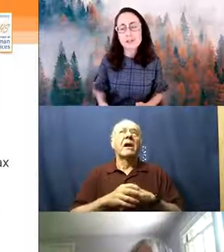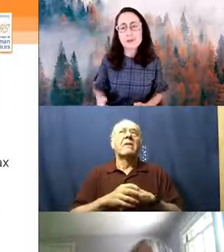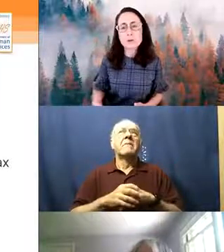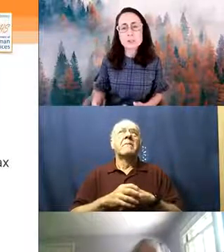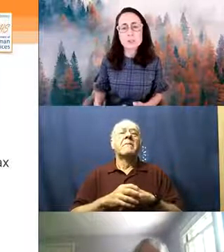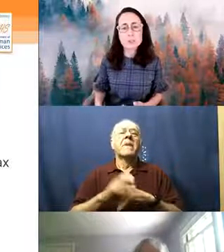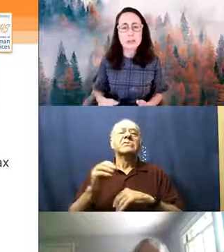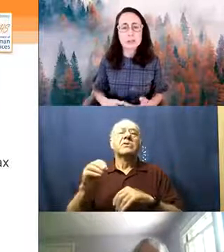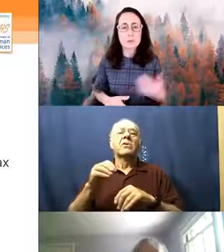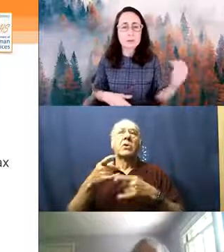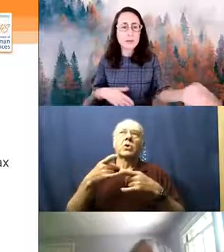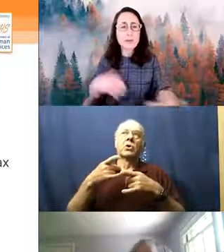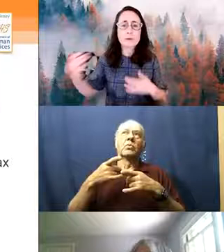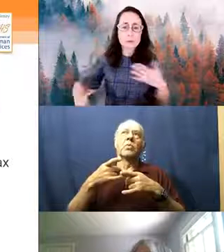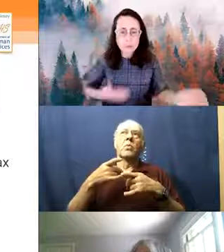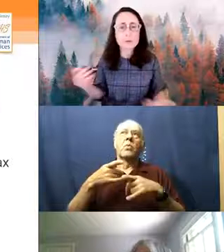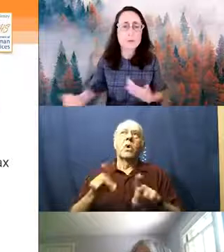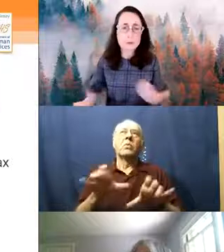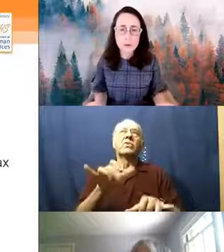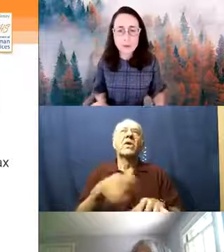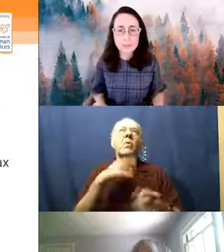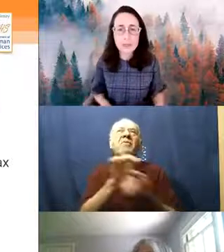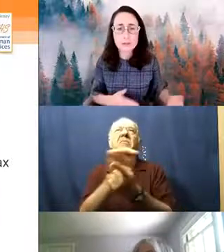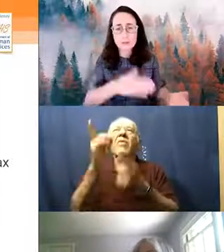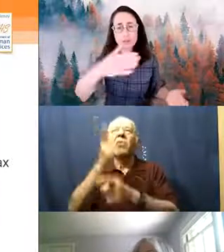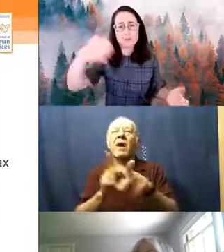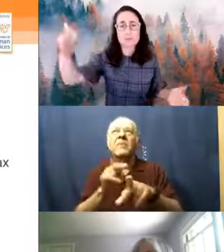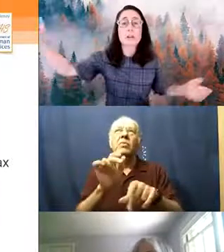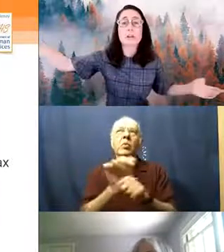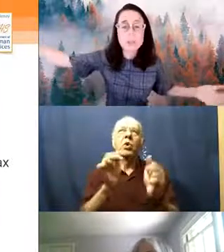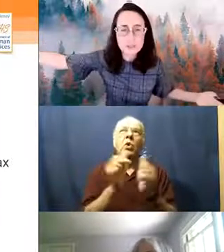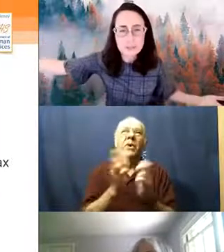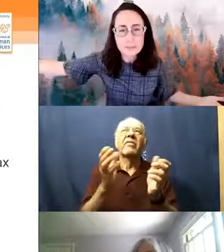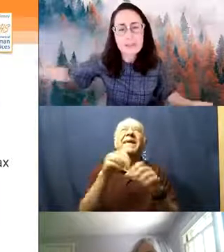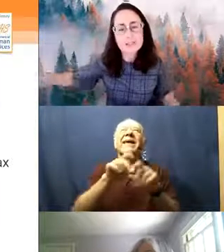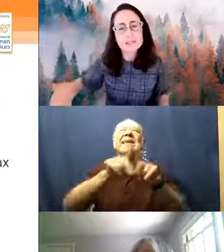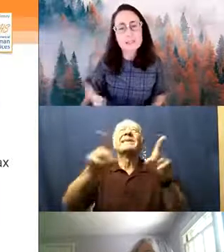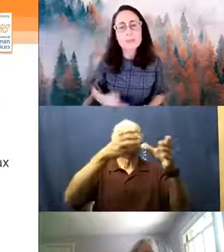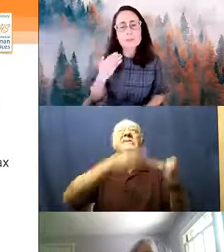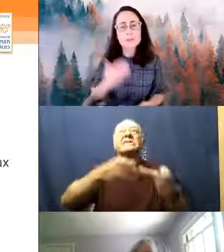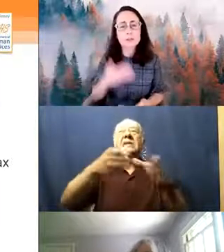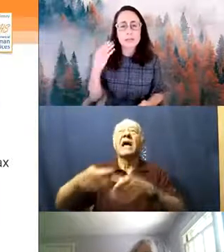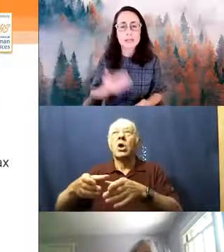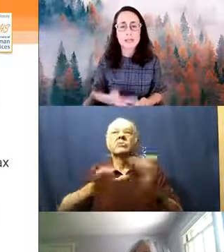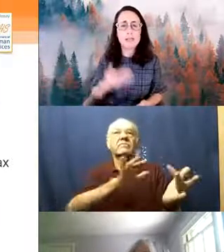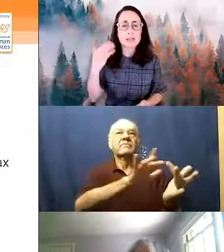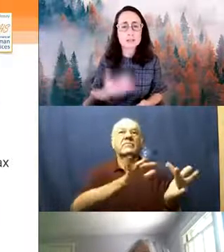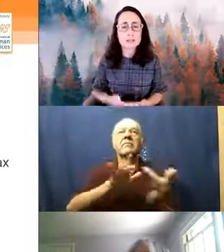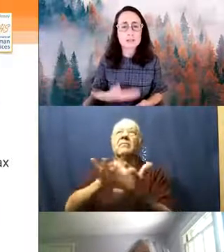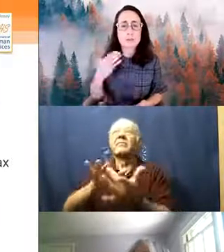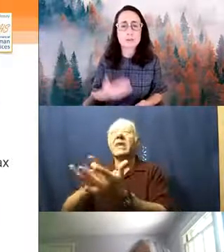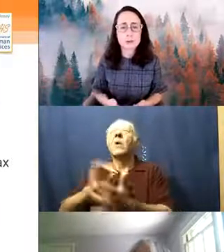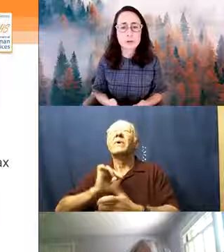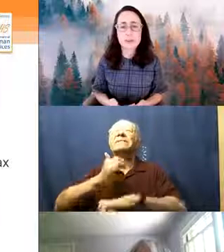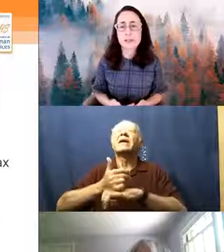And so in the course of doing that, we've met the right people to work with in different silos and set up regular